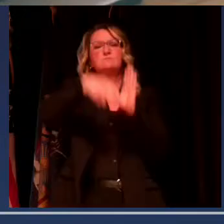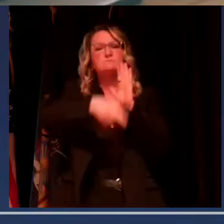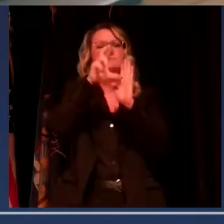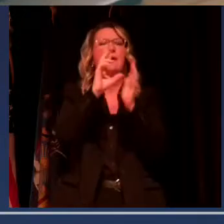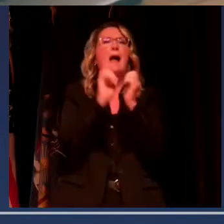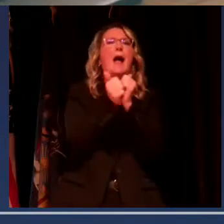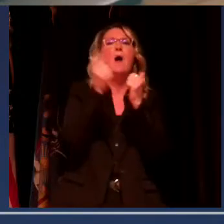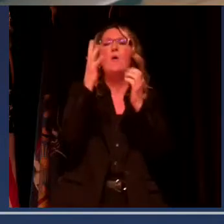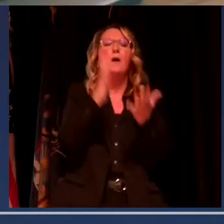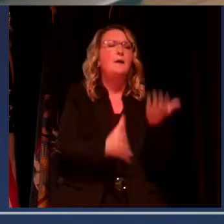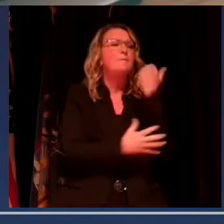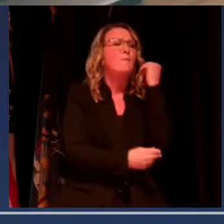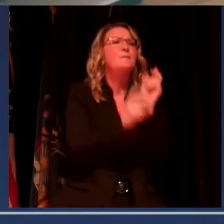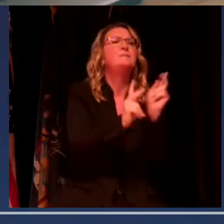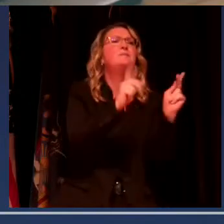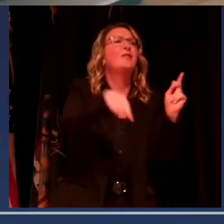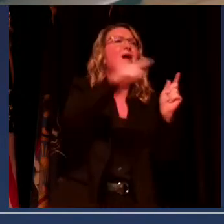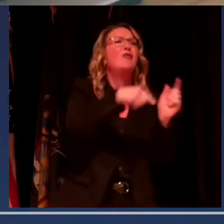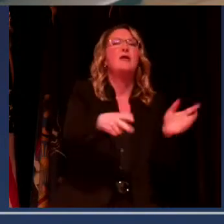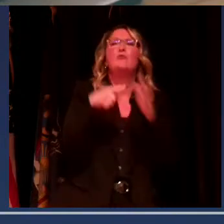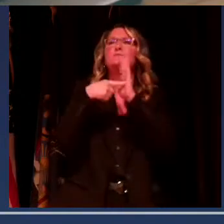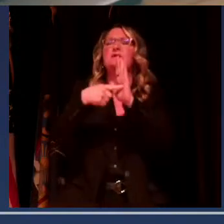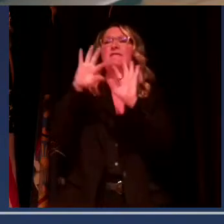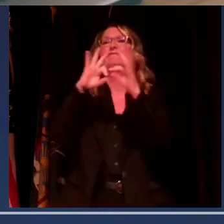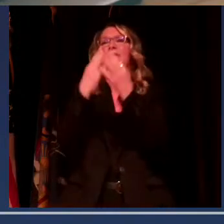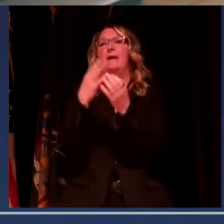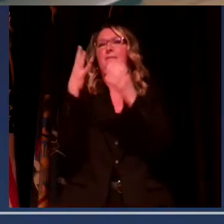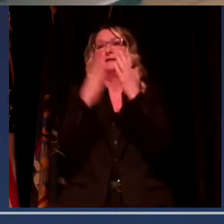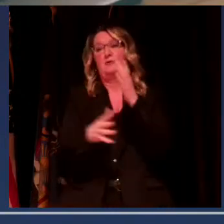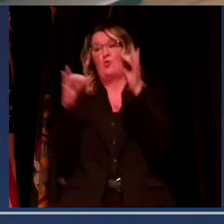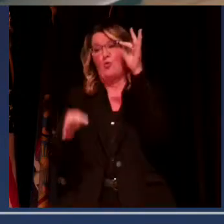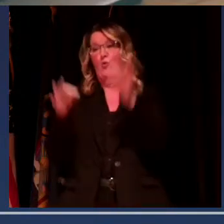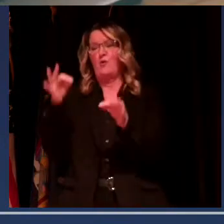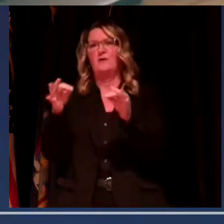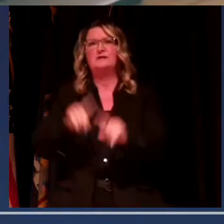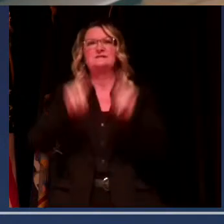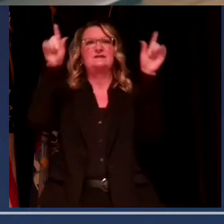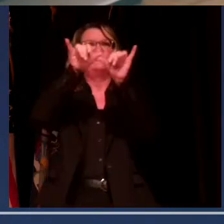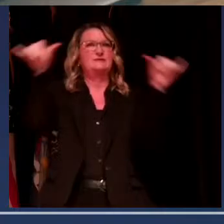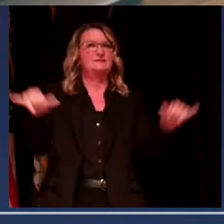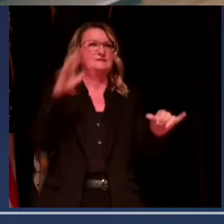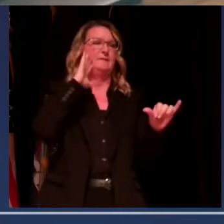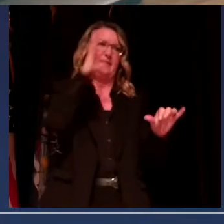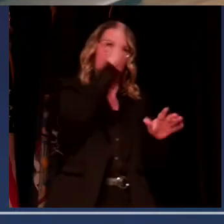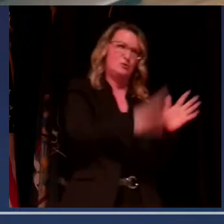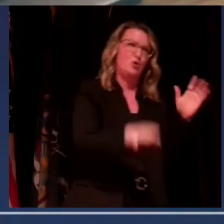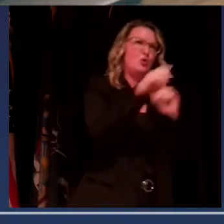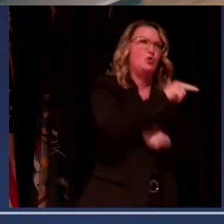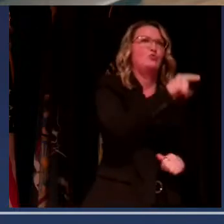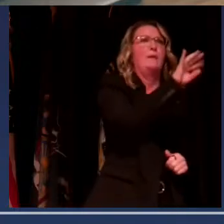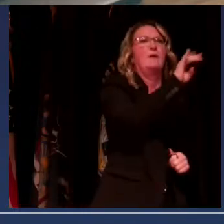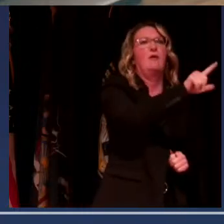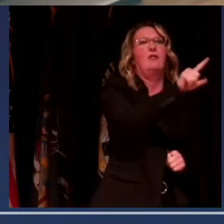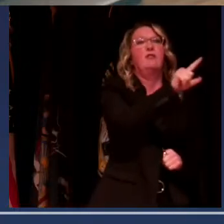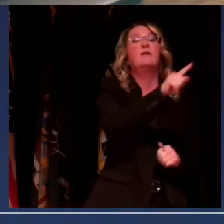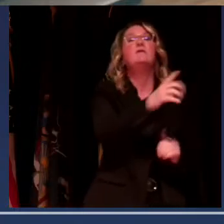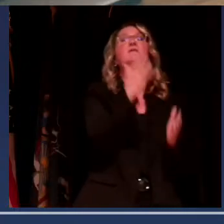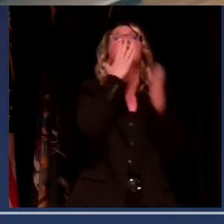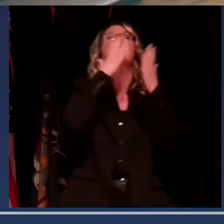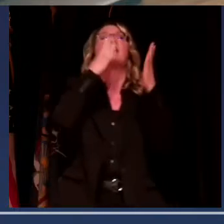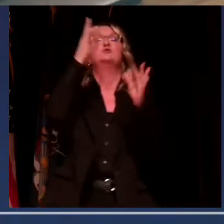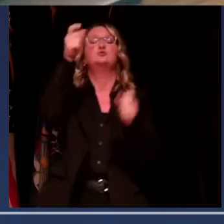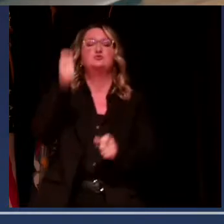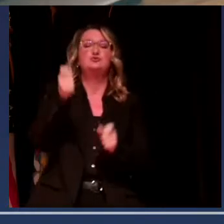indigent parties are represented in family court, a completely different type of system than traditional criminal courts. Thank you to Judge